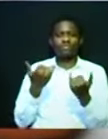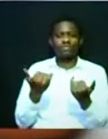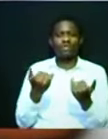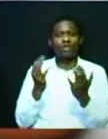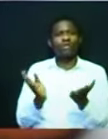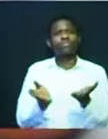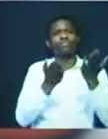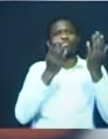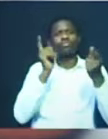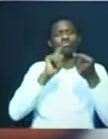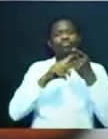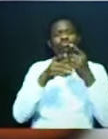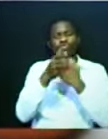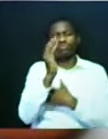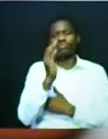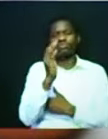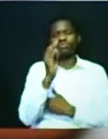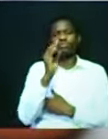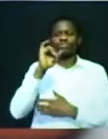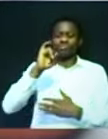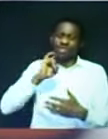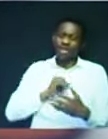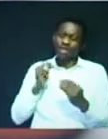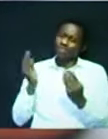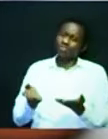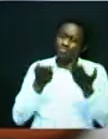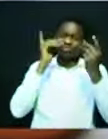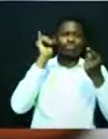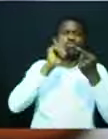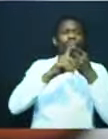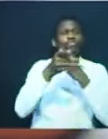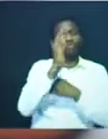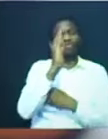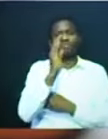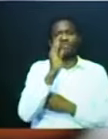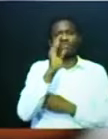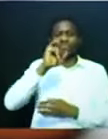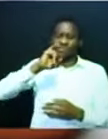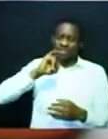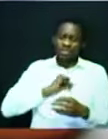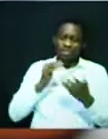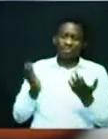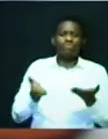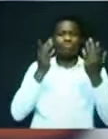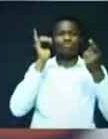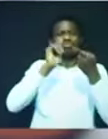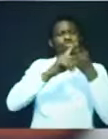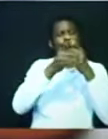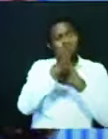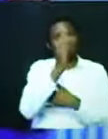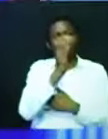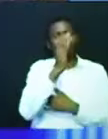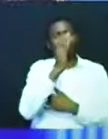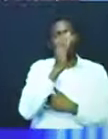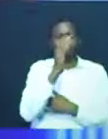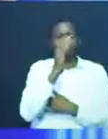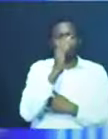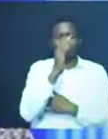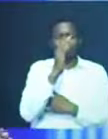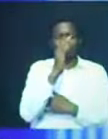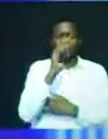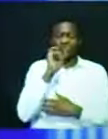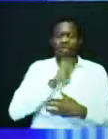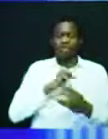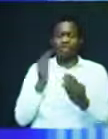you to God. Afei me de mo me se urade. I commit you to God. Me de mo me se urade mo. I commit you to God. Me de mo me se urade mo. I commend